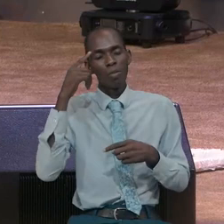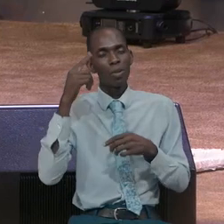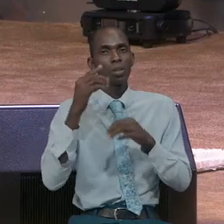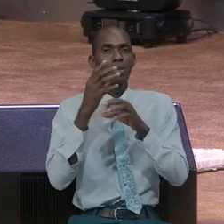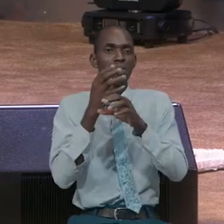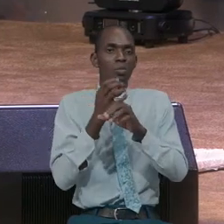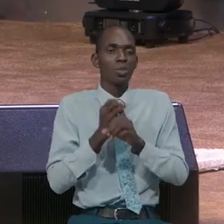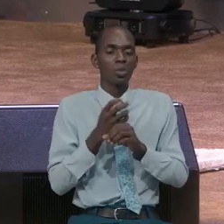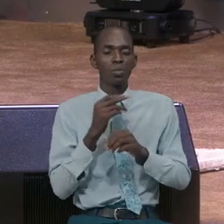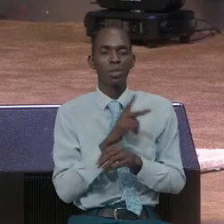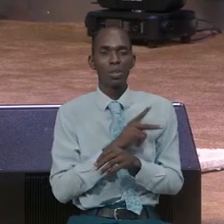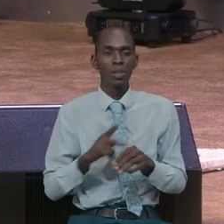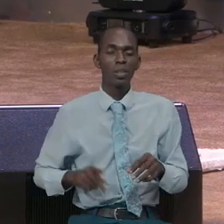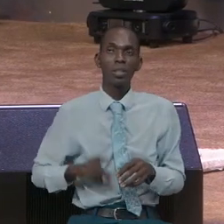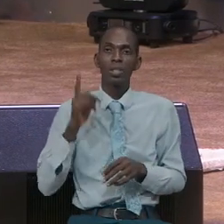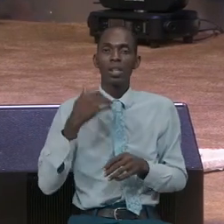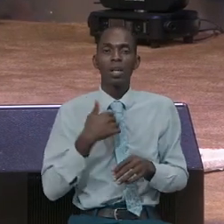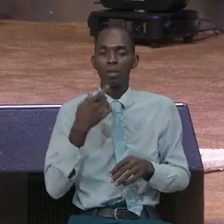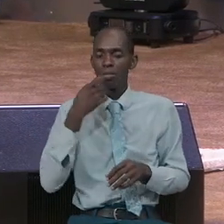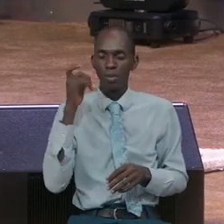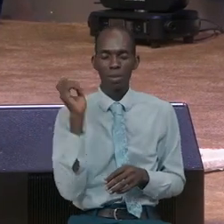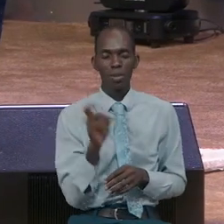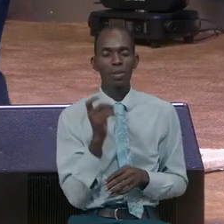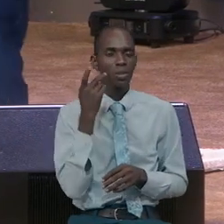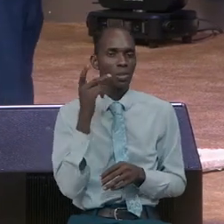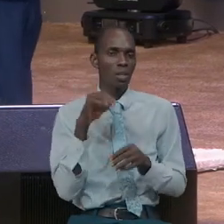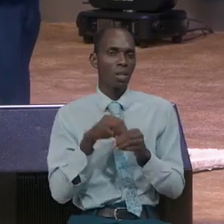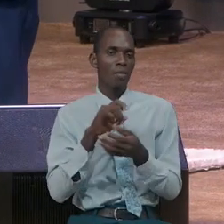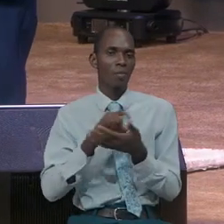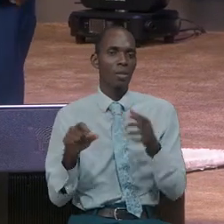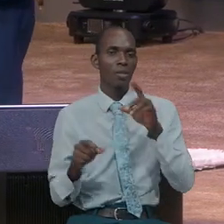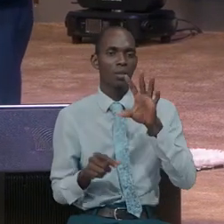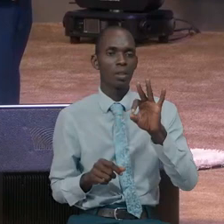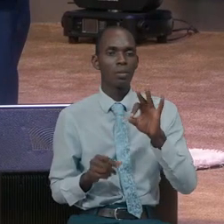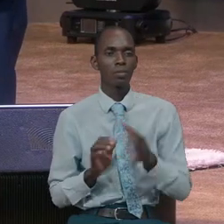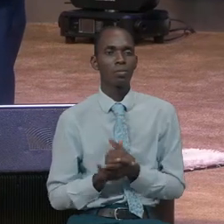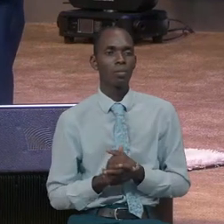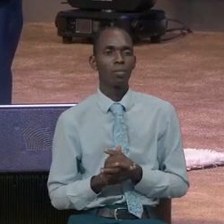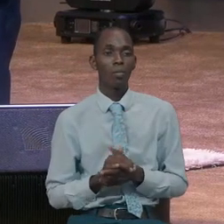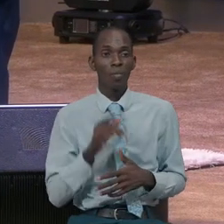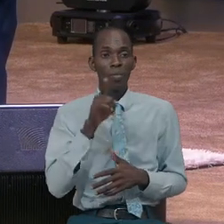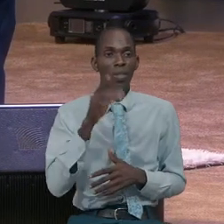has decreed and ordained. Look at verse 9. In verse 9 it says, thou